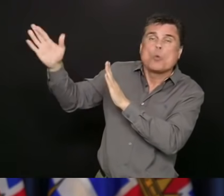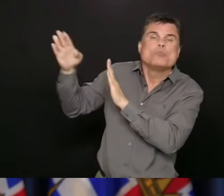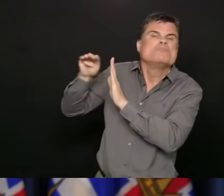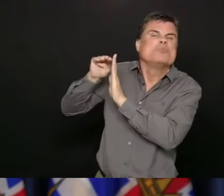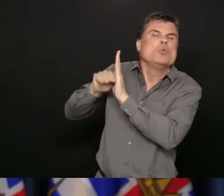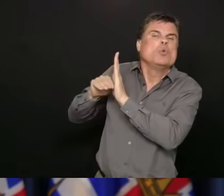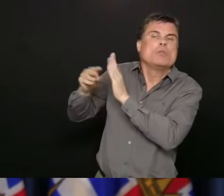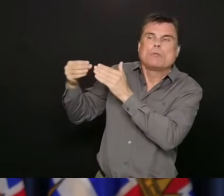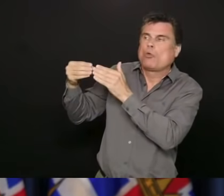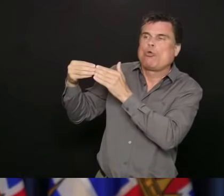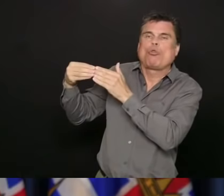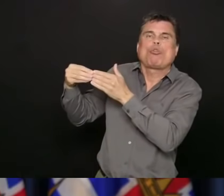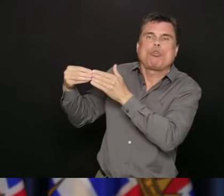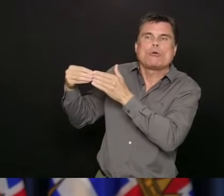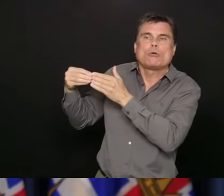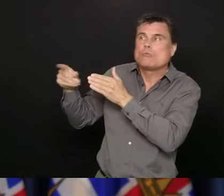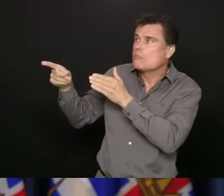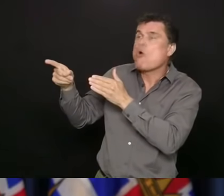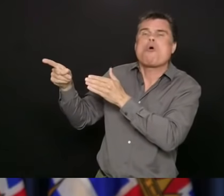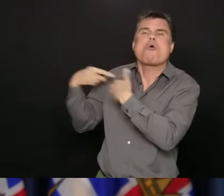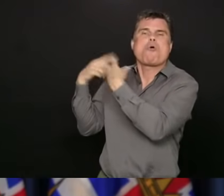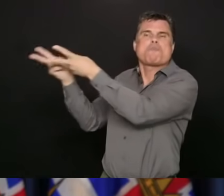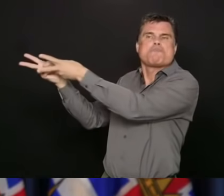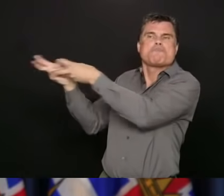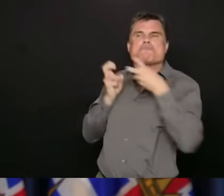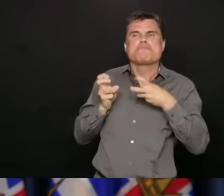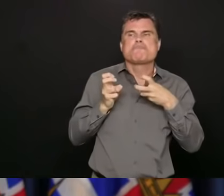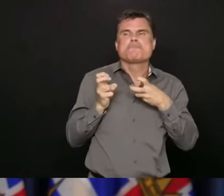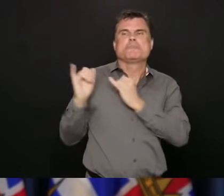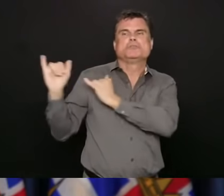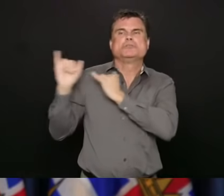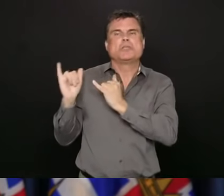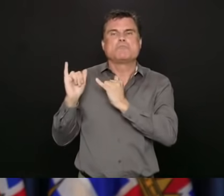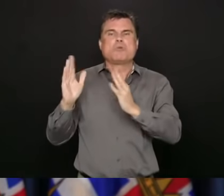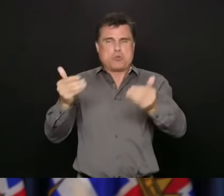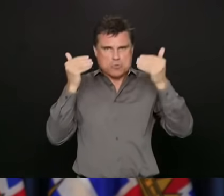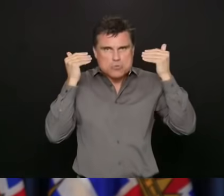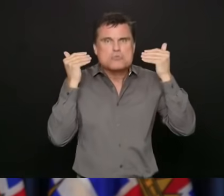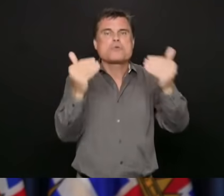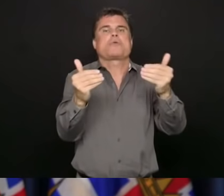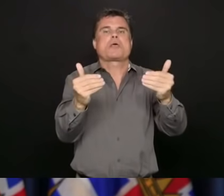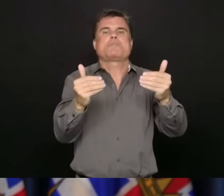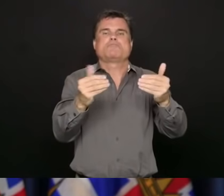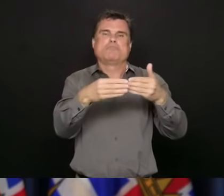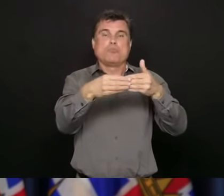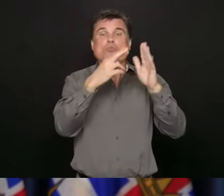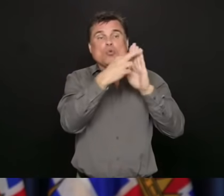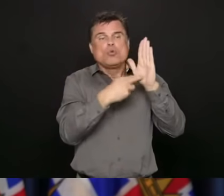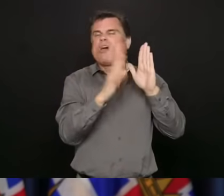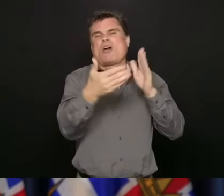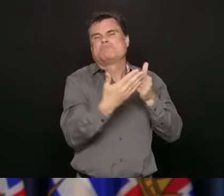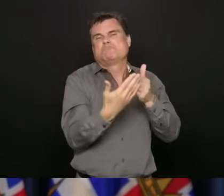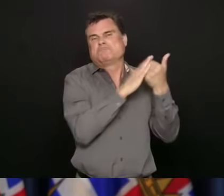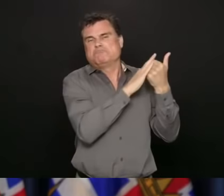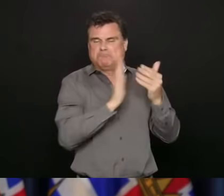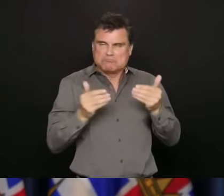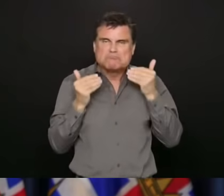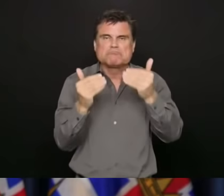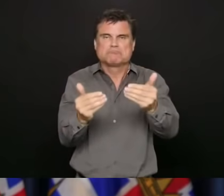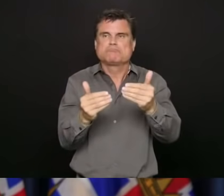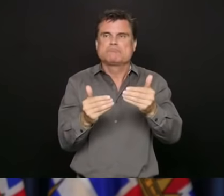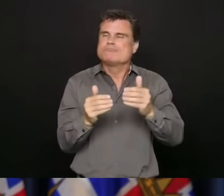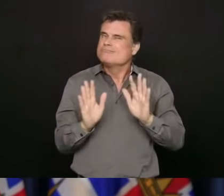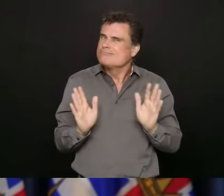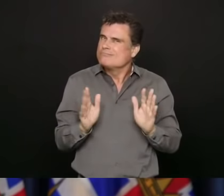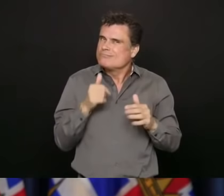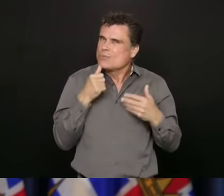not the case. We still have work to do in British Columbia. Dr. Henry will be tabling the results of her modeling next week.